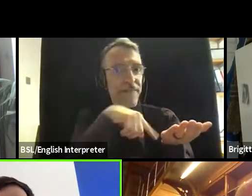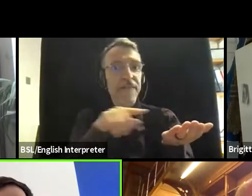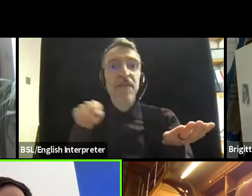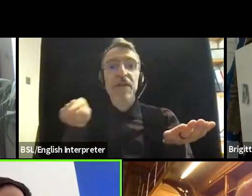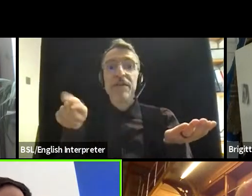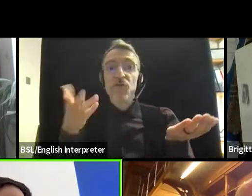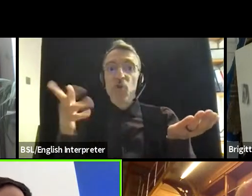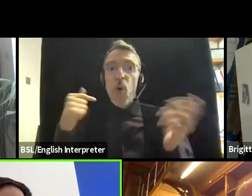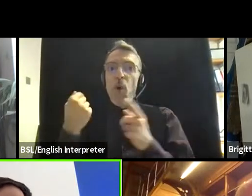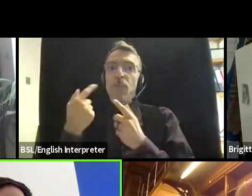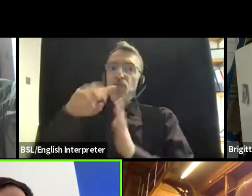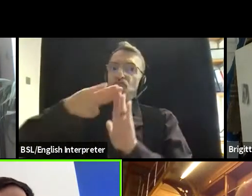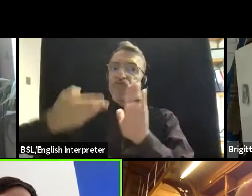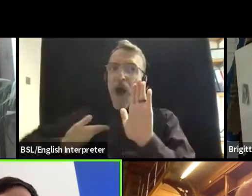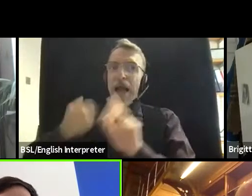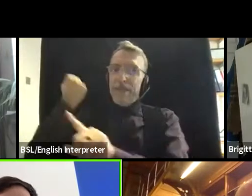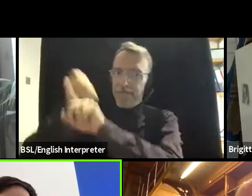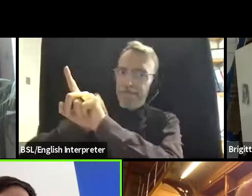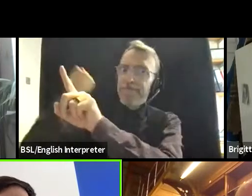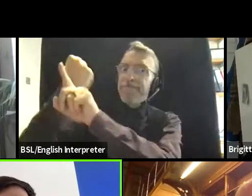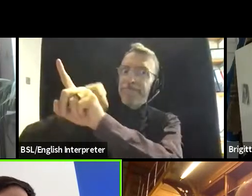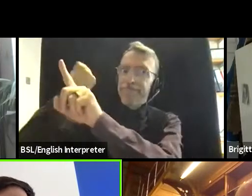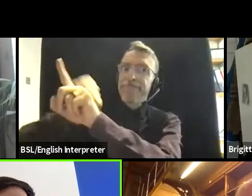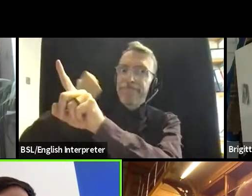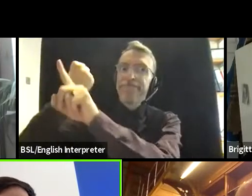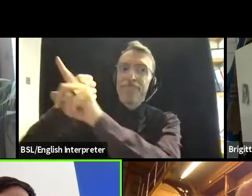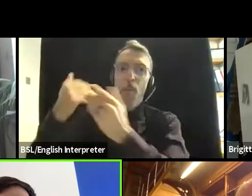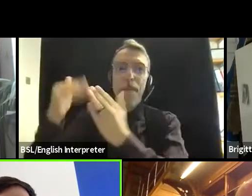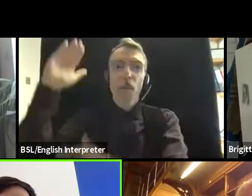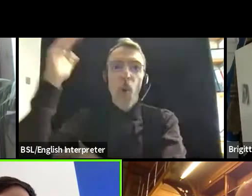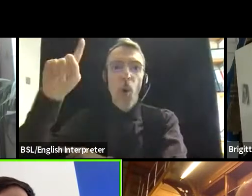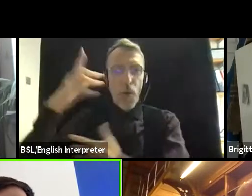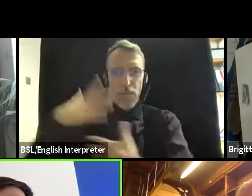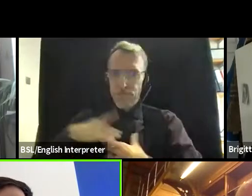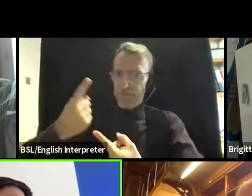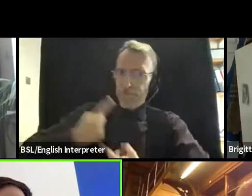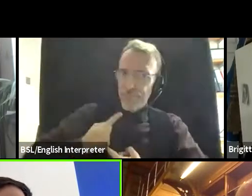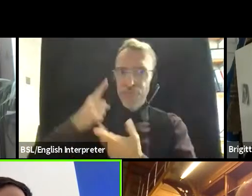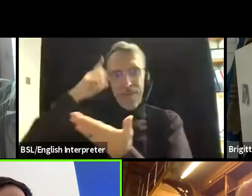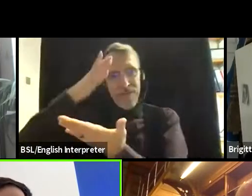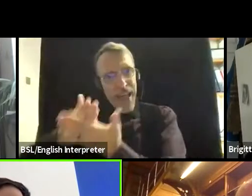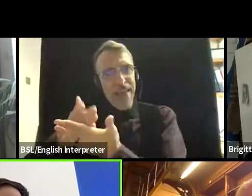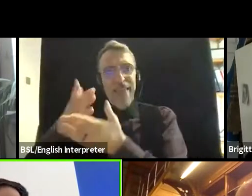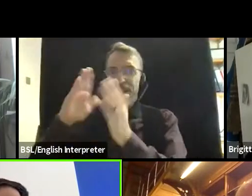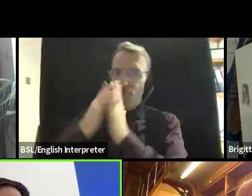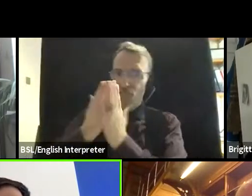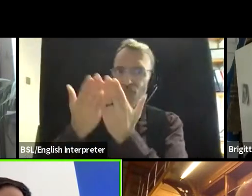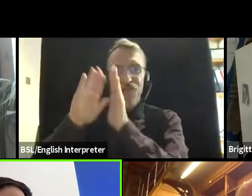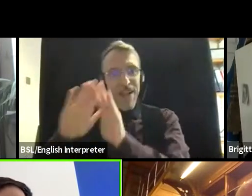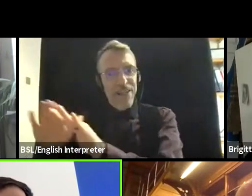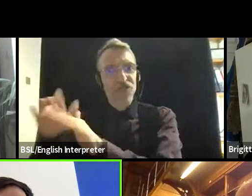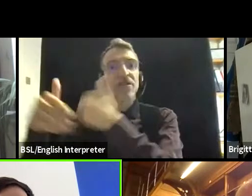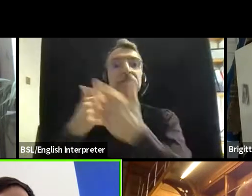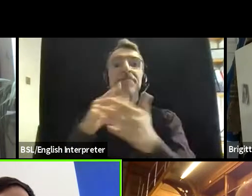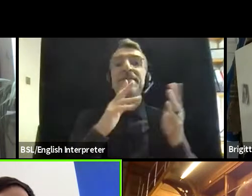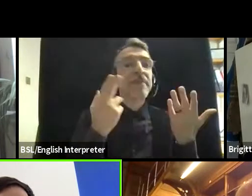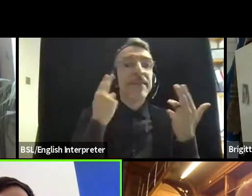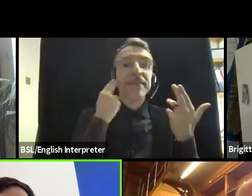can defend their right for freedom of religion, for the freedom of conscience. But when it comes to deaf